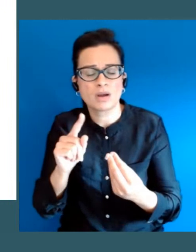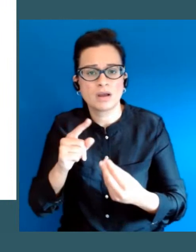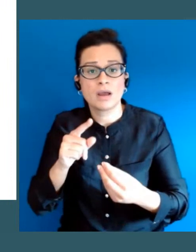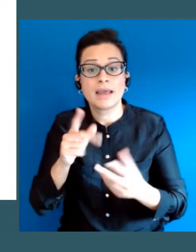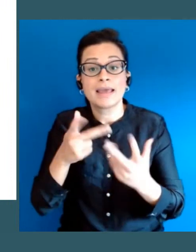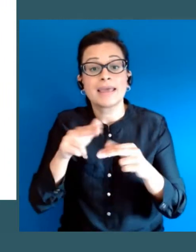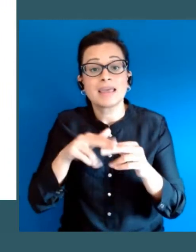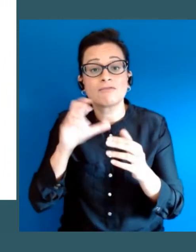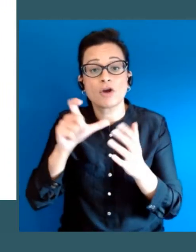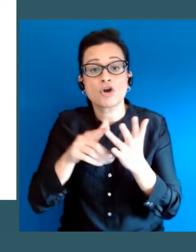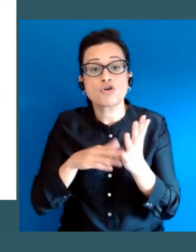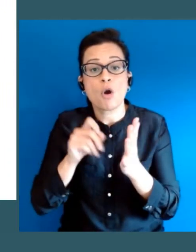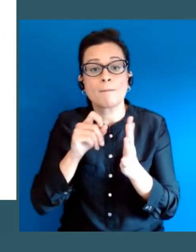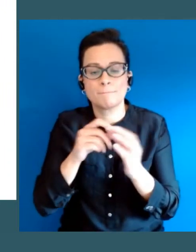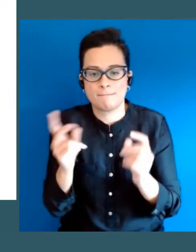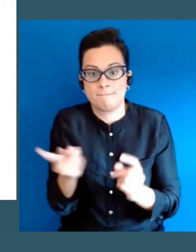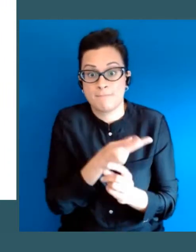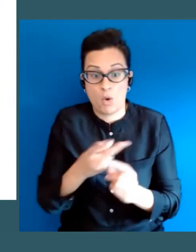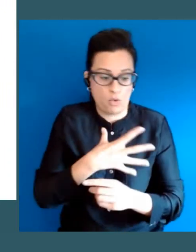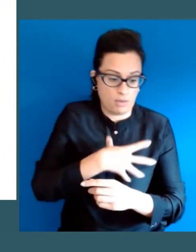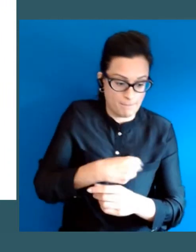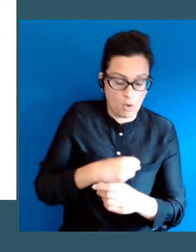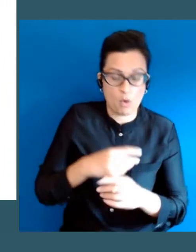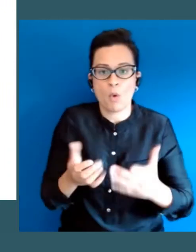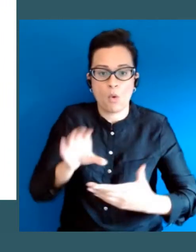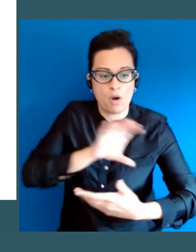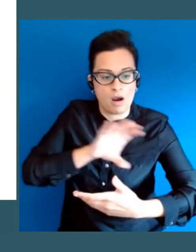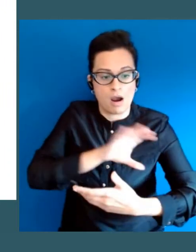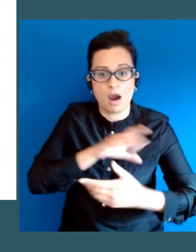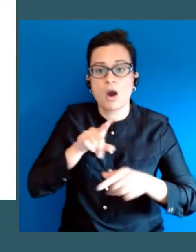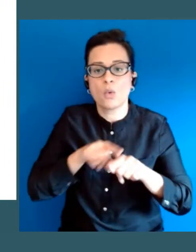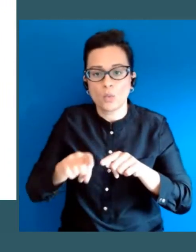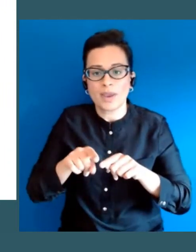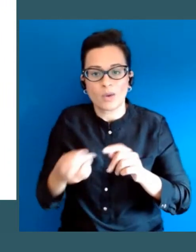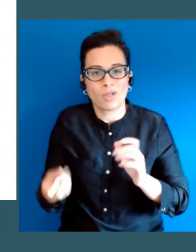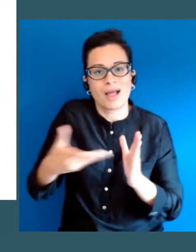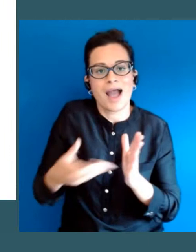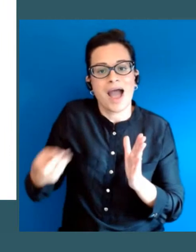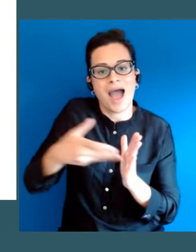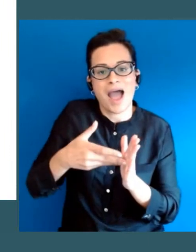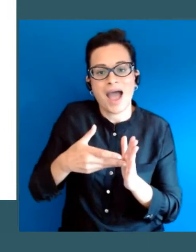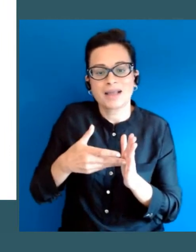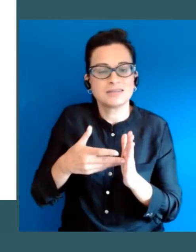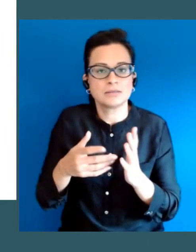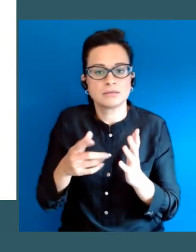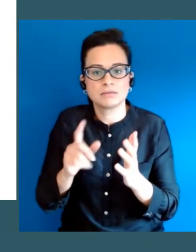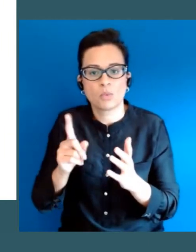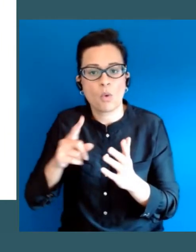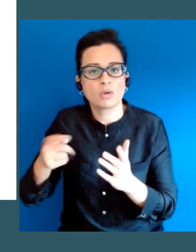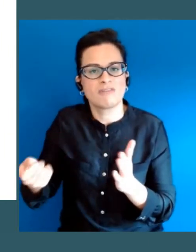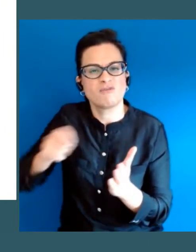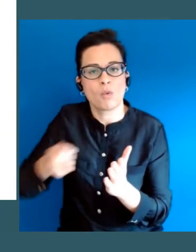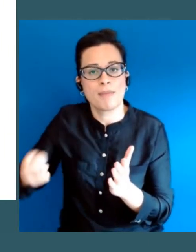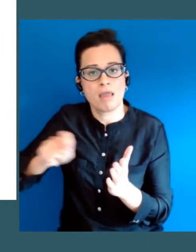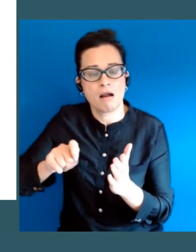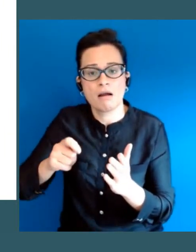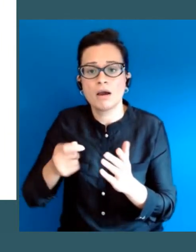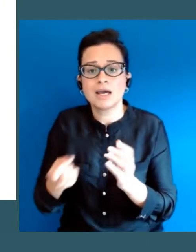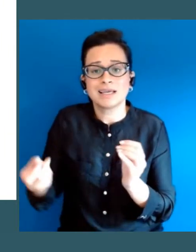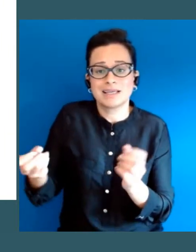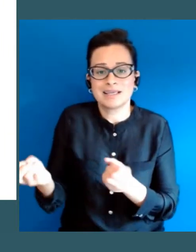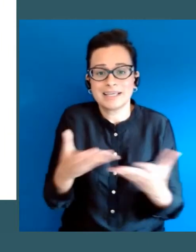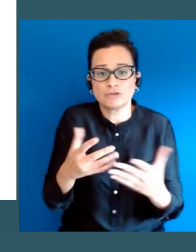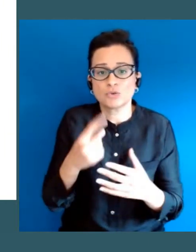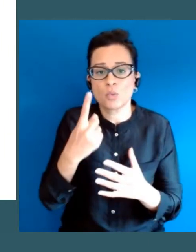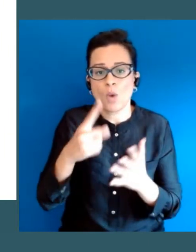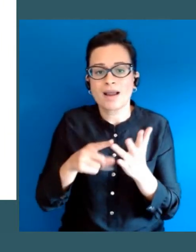milk, express milk, or we would titrate that with a regular formula. So it might be that we'd introduce just 1 ounce of a regular